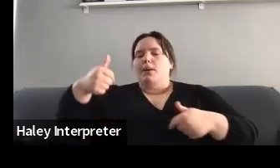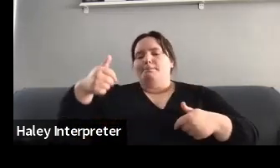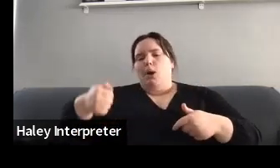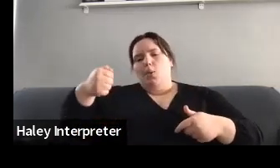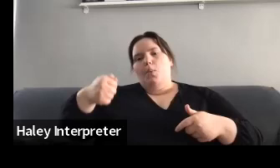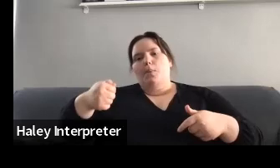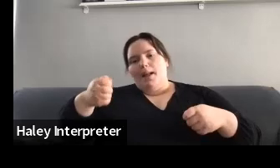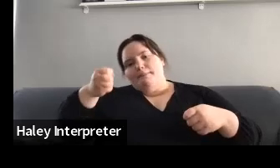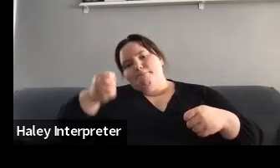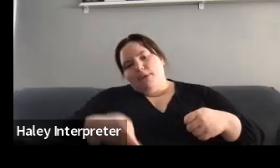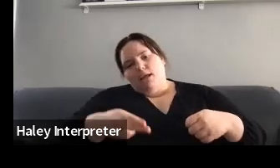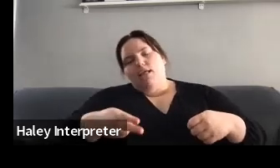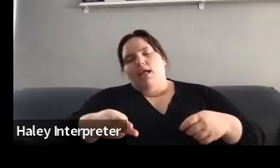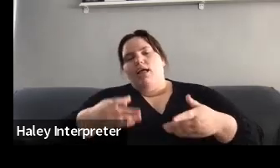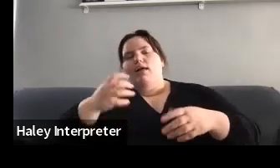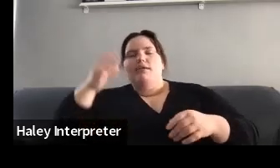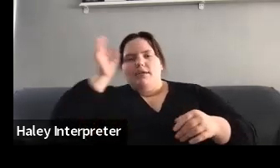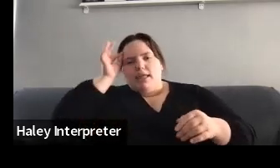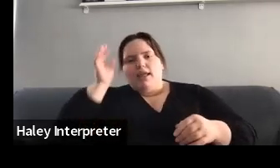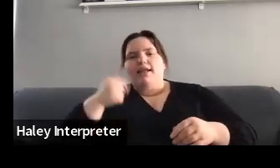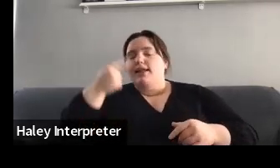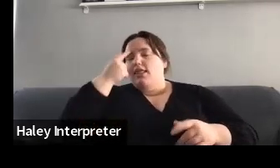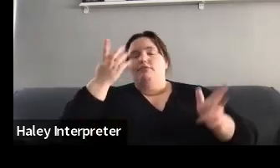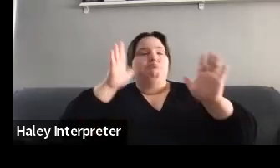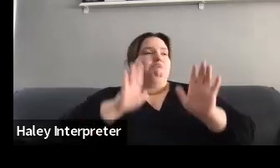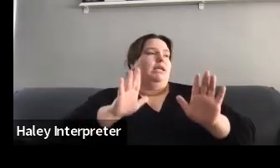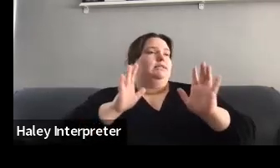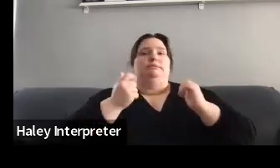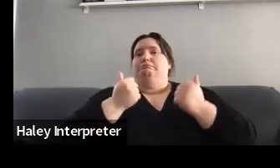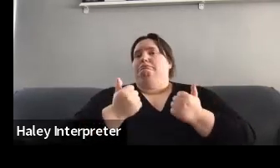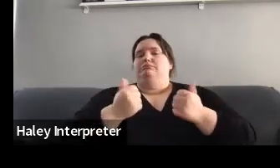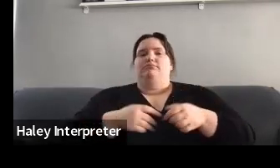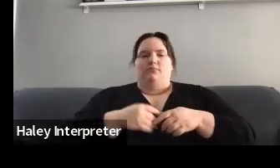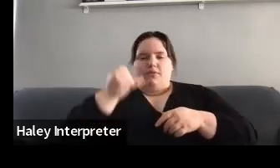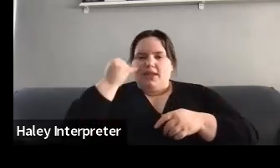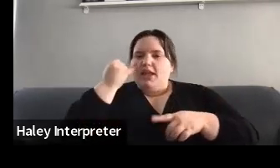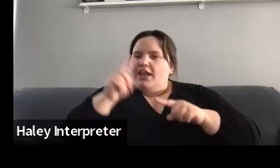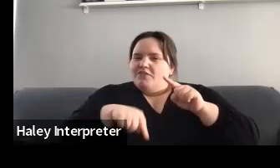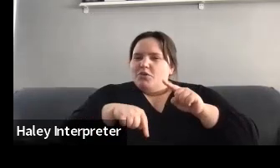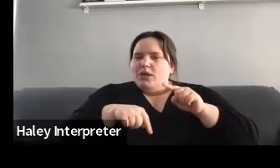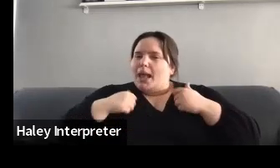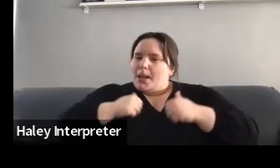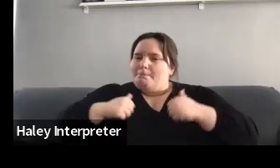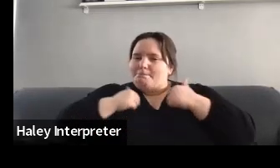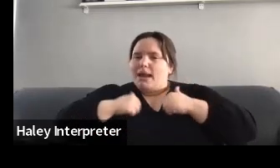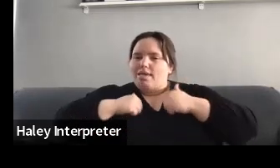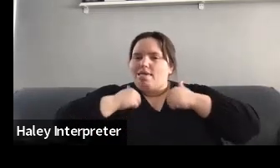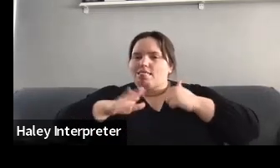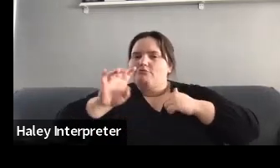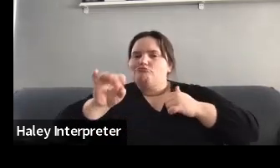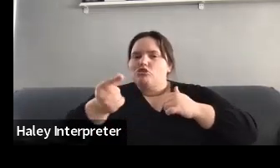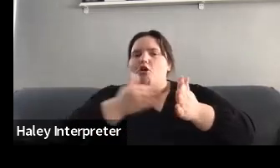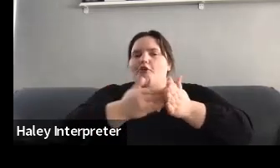fur. And I thought it did an amazing job. Um, if you're not able to bathe your dog very often or you have trouble with